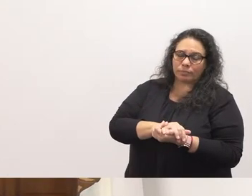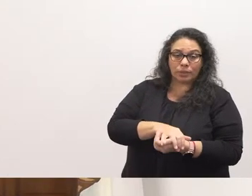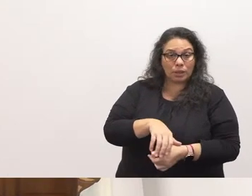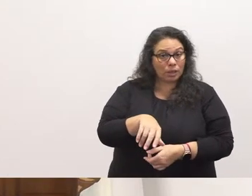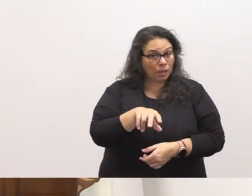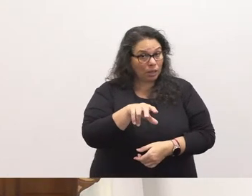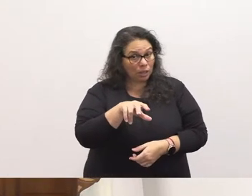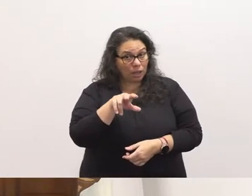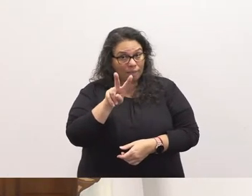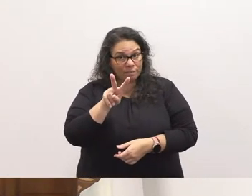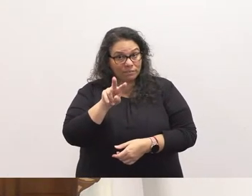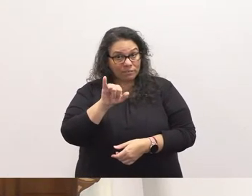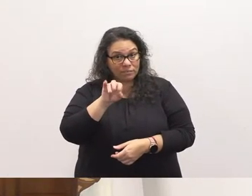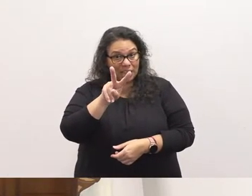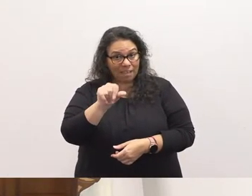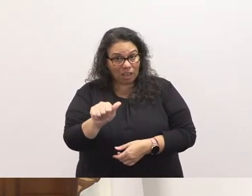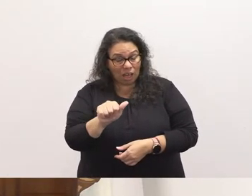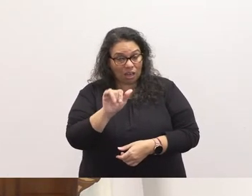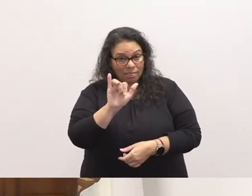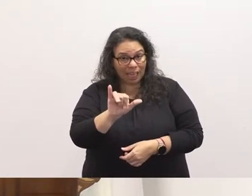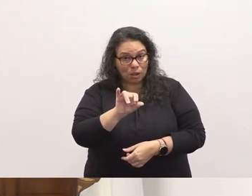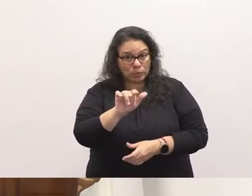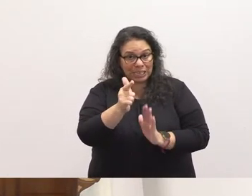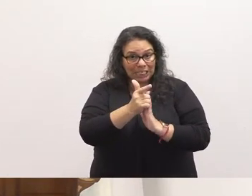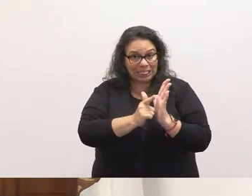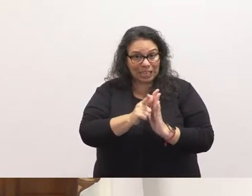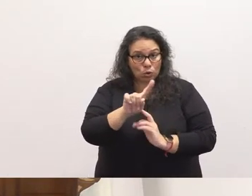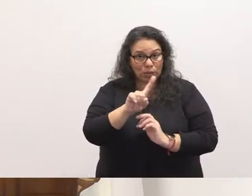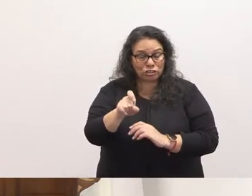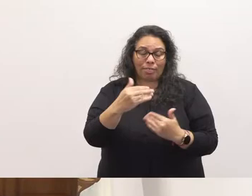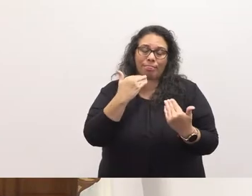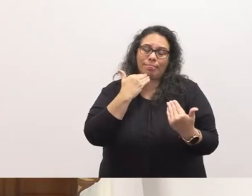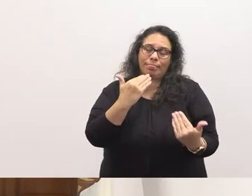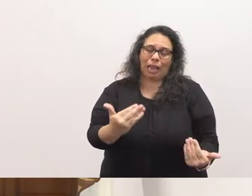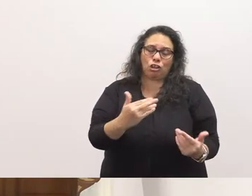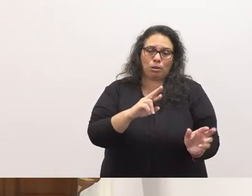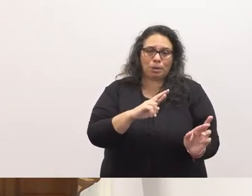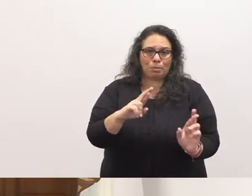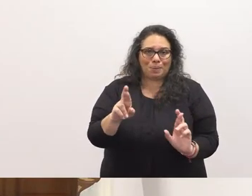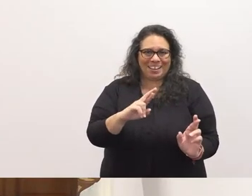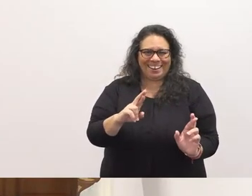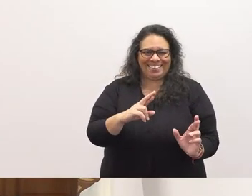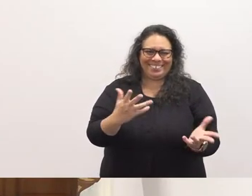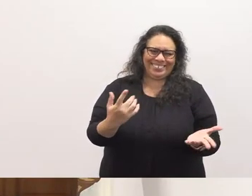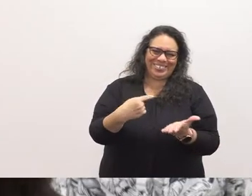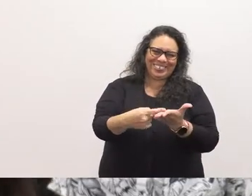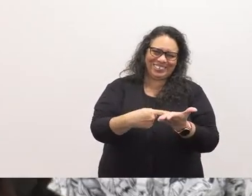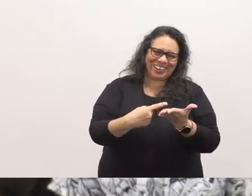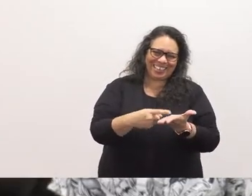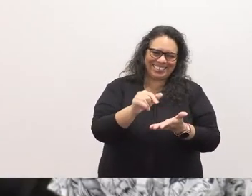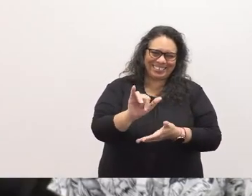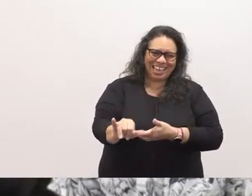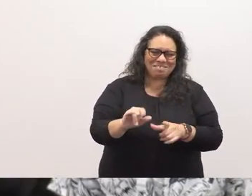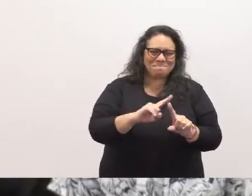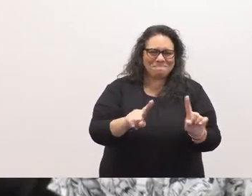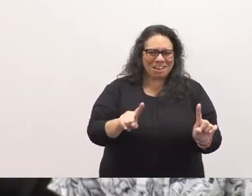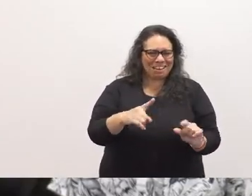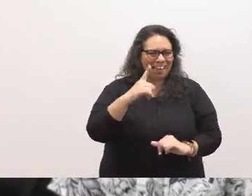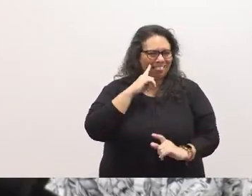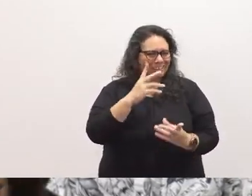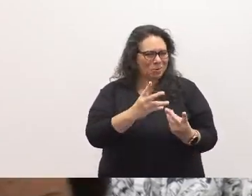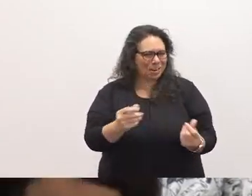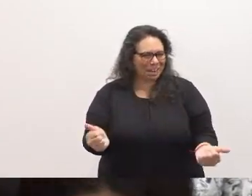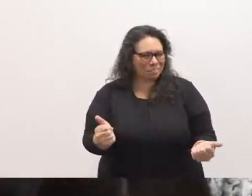like that was a legal question, so thank you for being prepared to address that, but I think we've got it worked out.